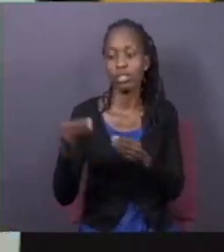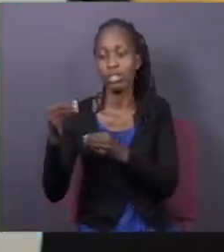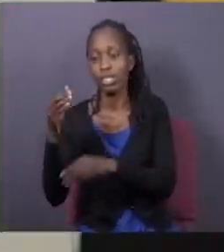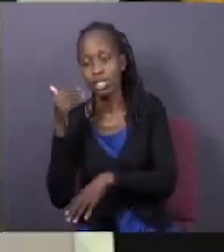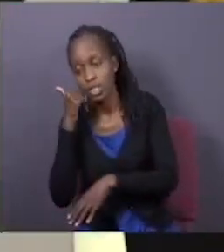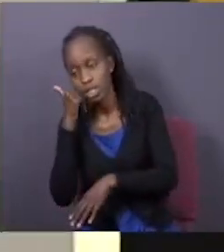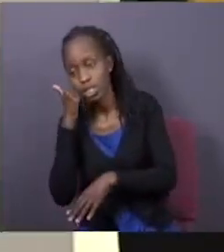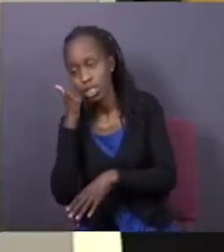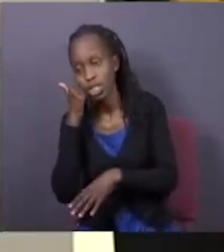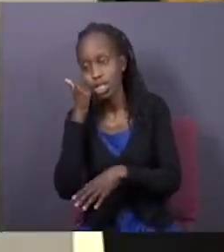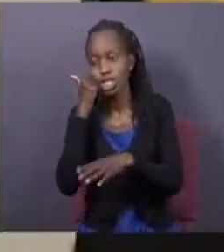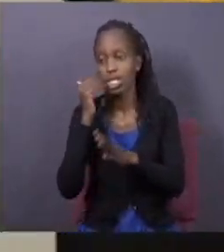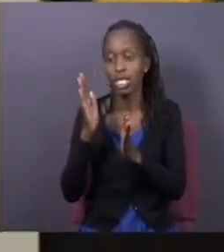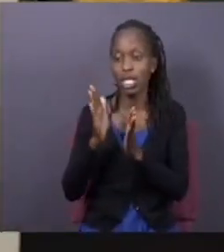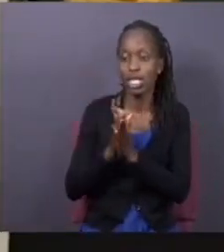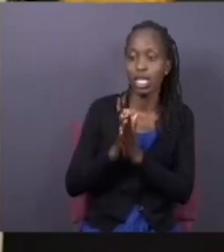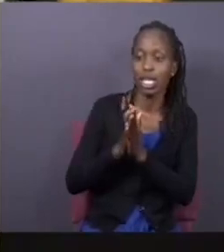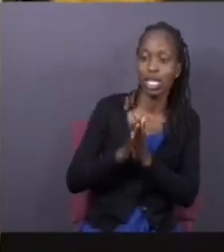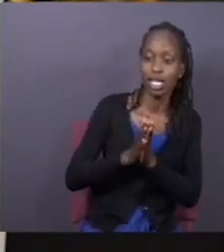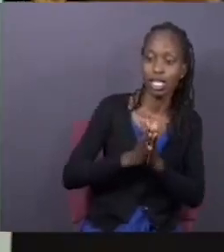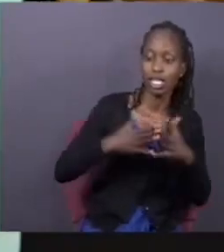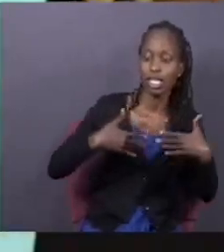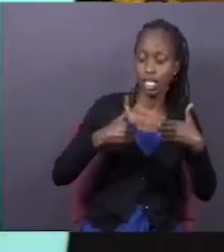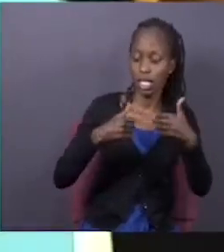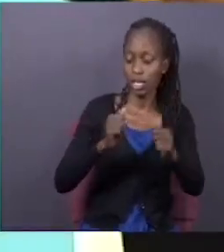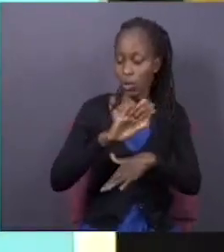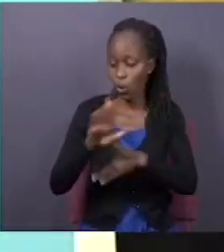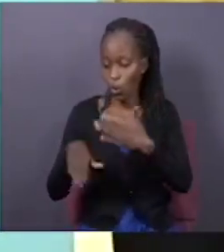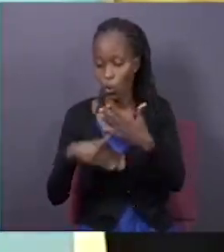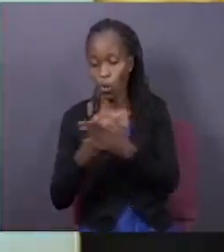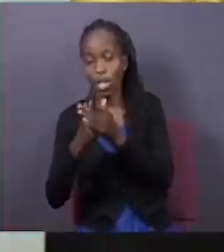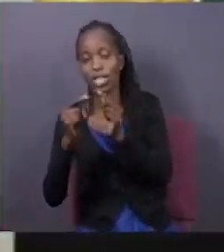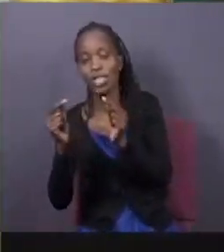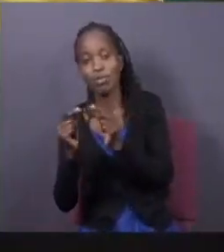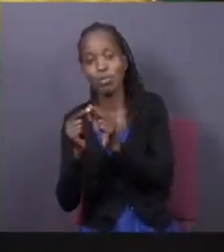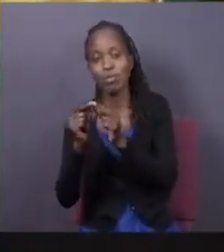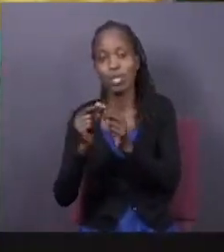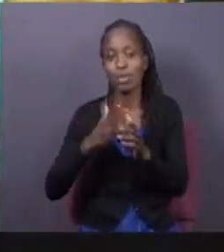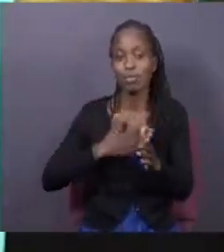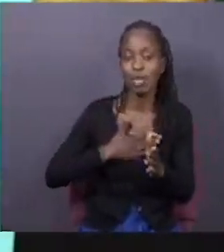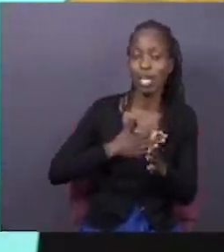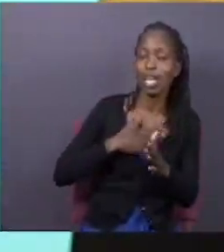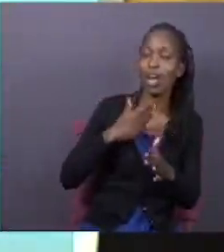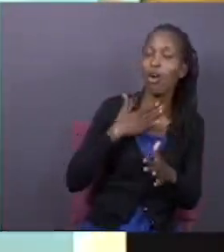my sickness and healed all my pain. All I want to say,